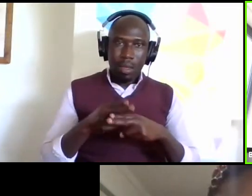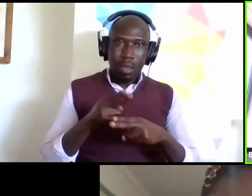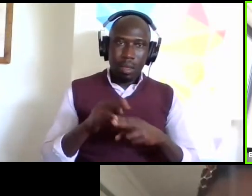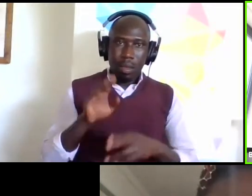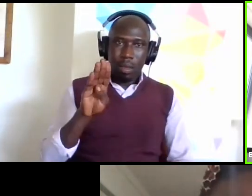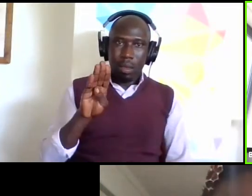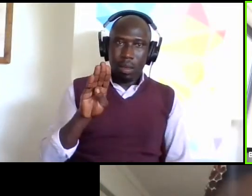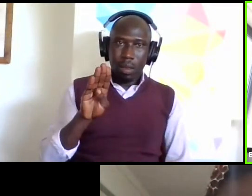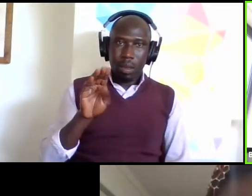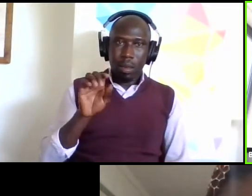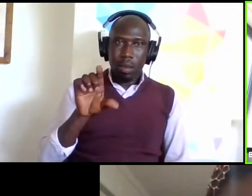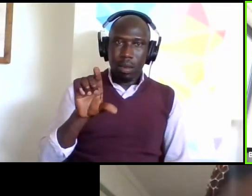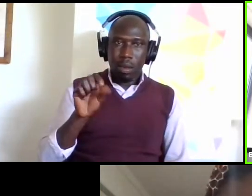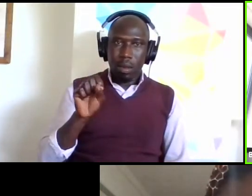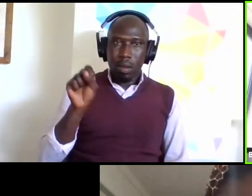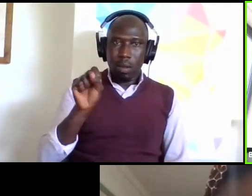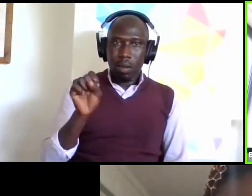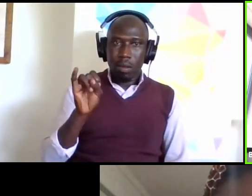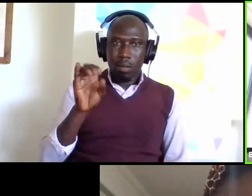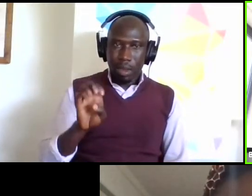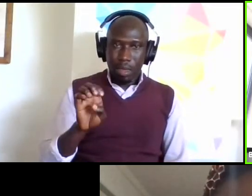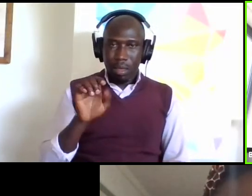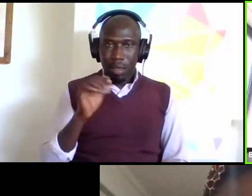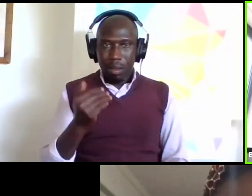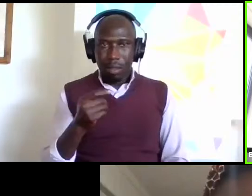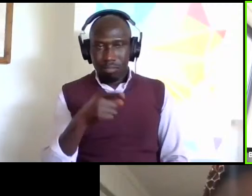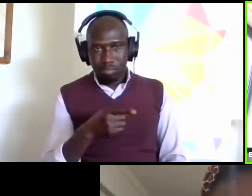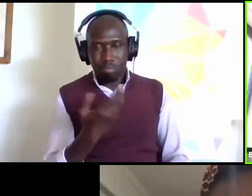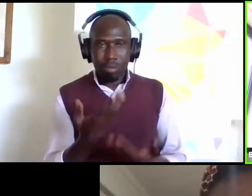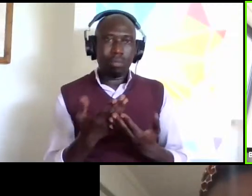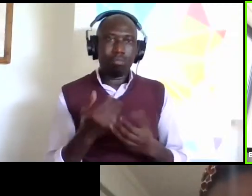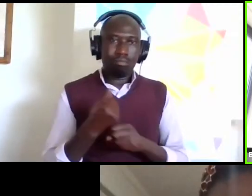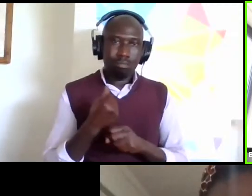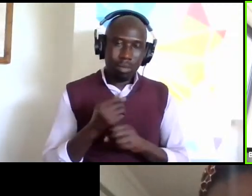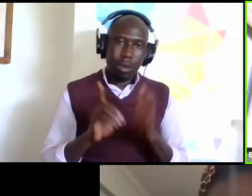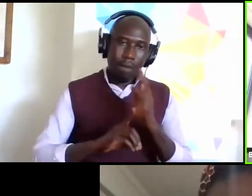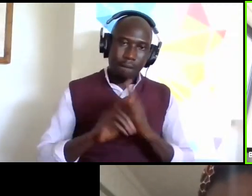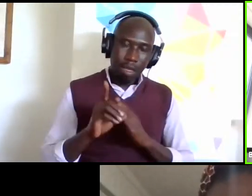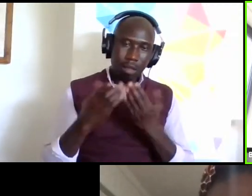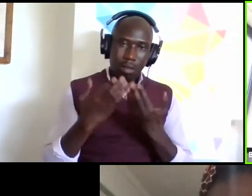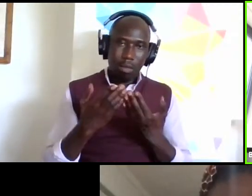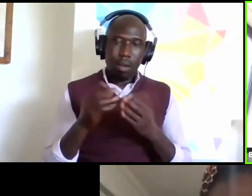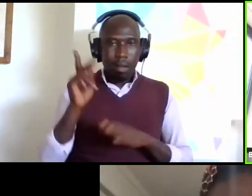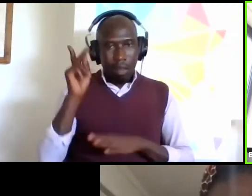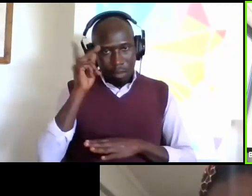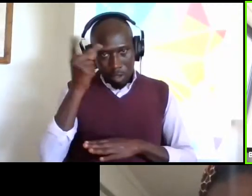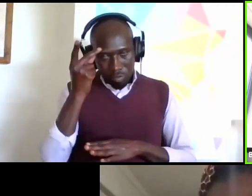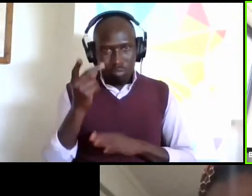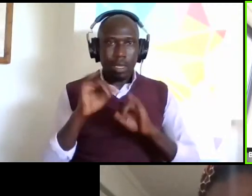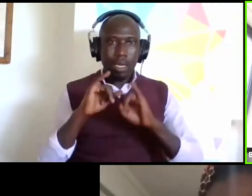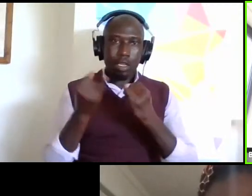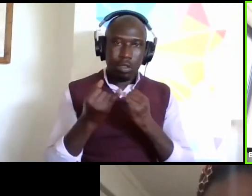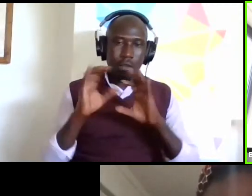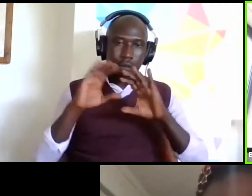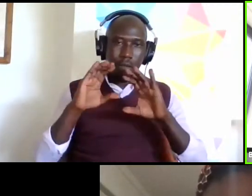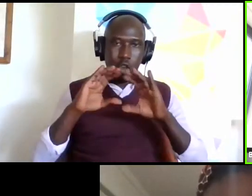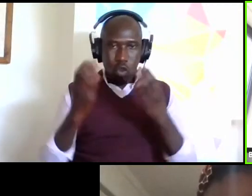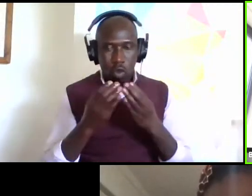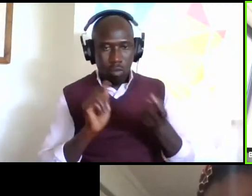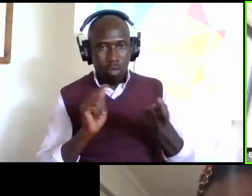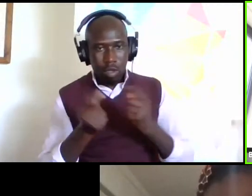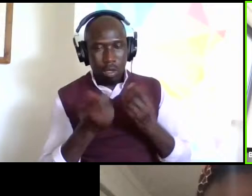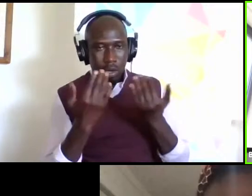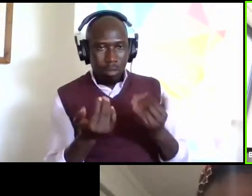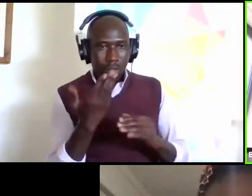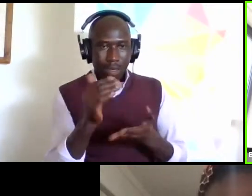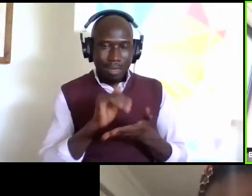lead within the Tech for Development Policy Unit at the Tony Blair Institute for Global Change. My work basically is